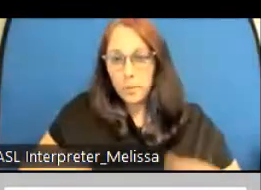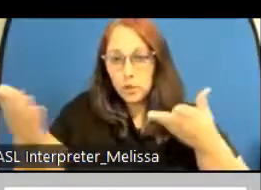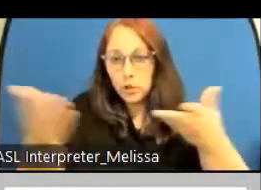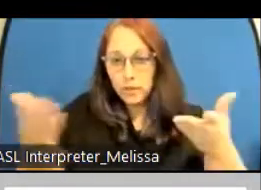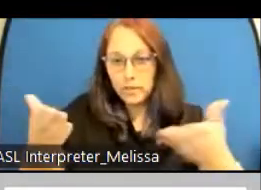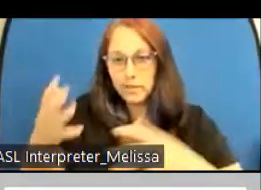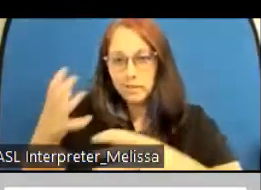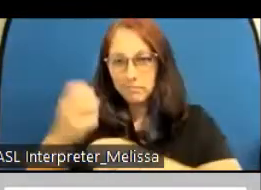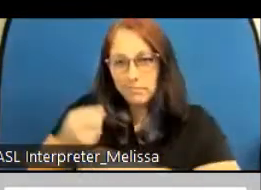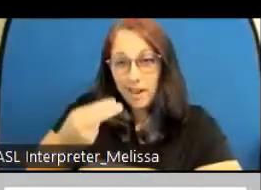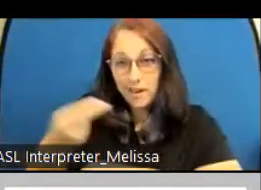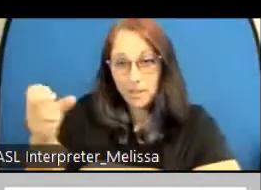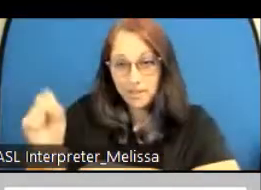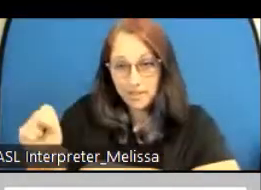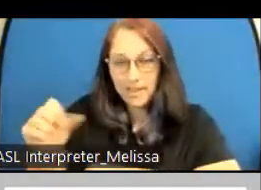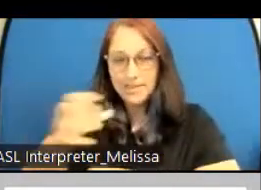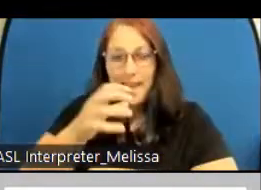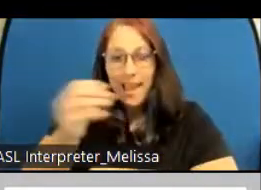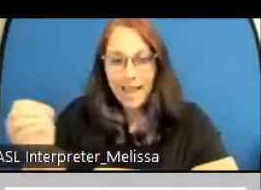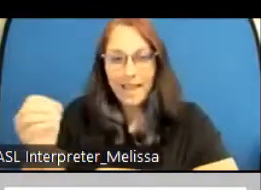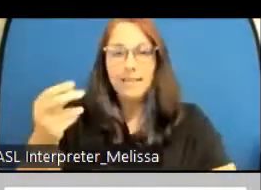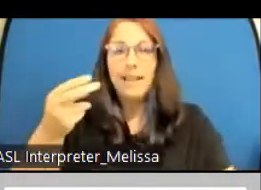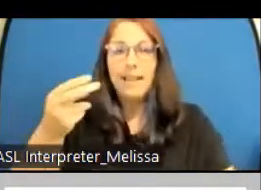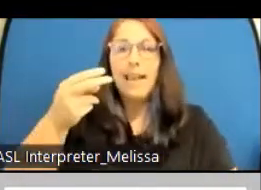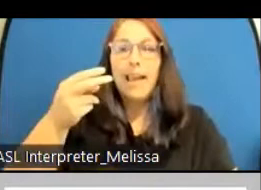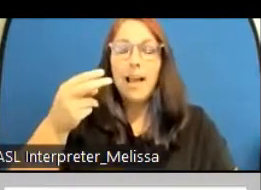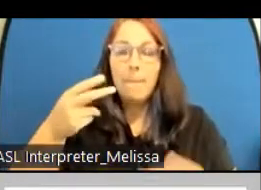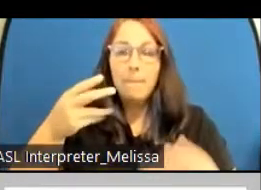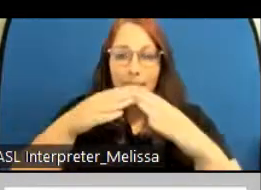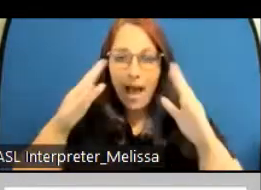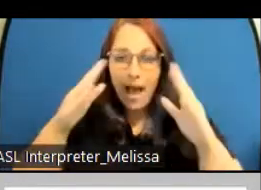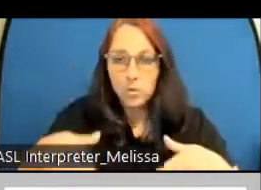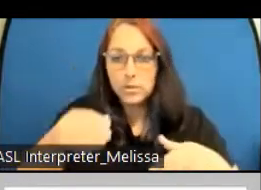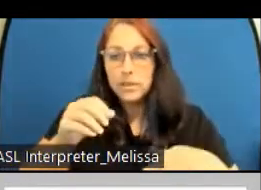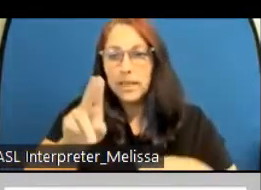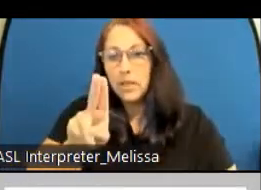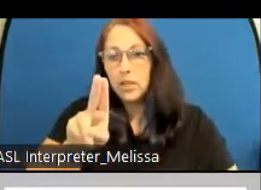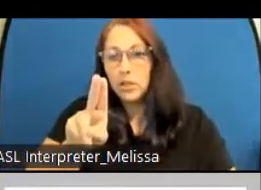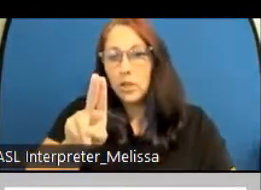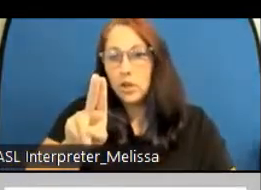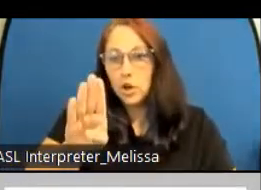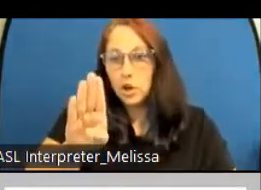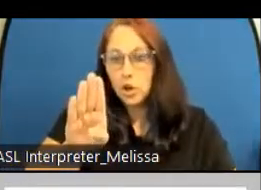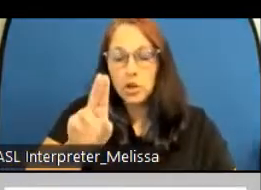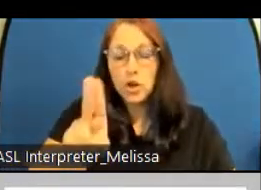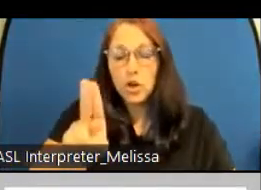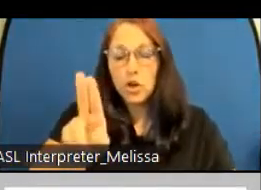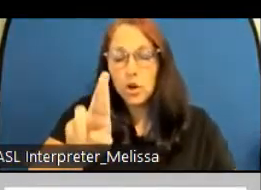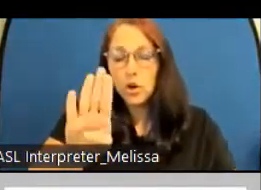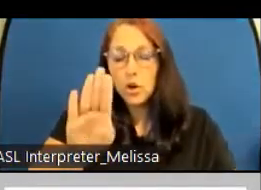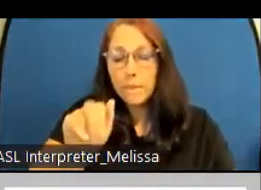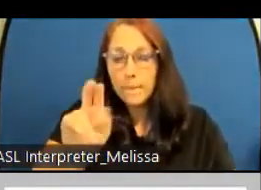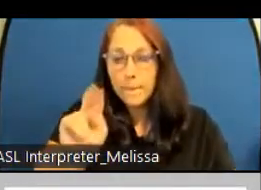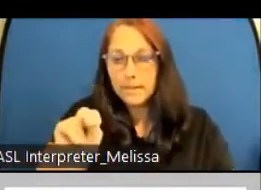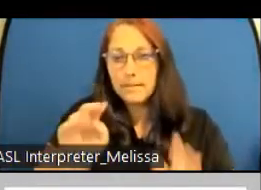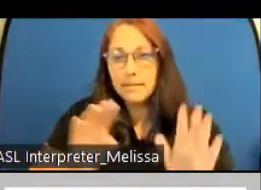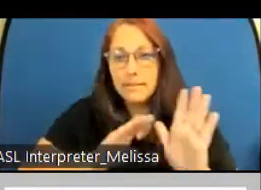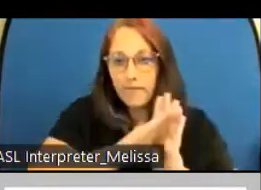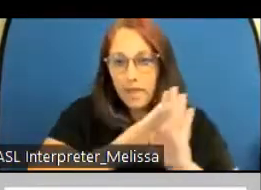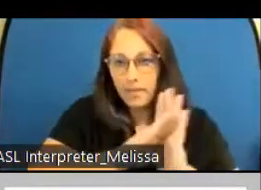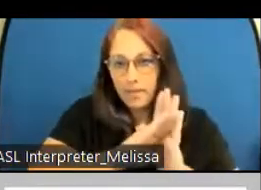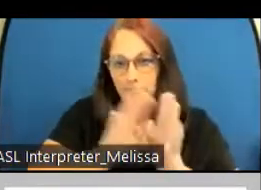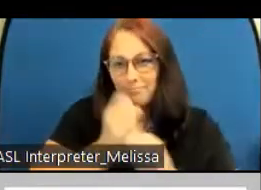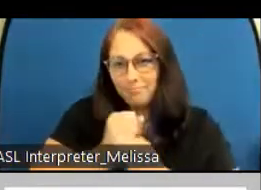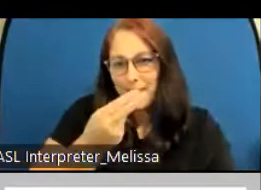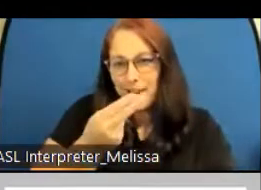of Housing and Urban Development, also referred to HUD as HUD, HUD.